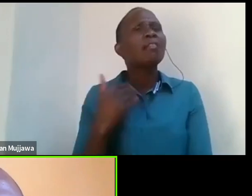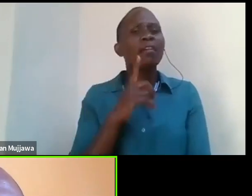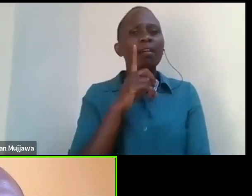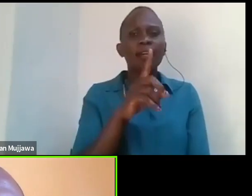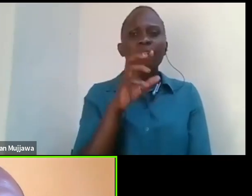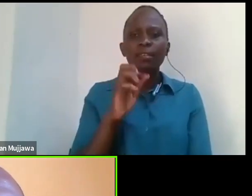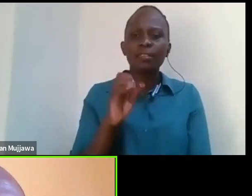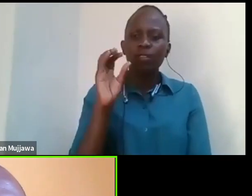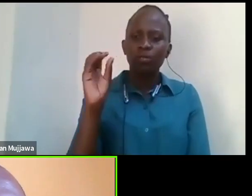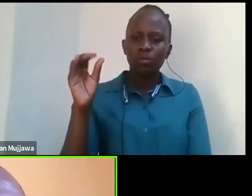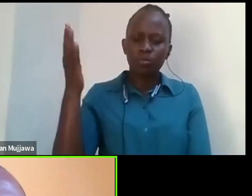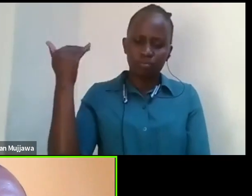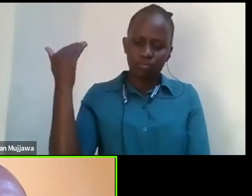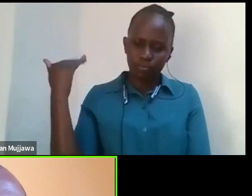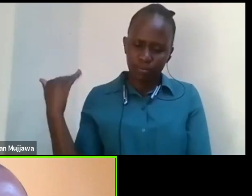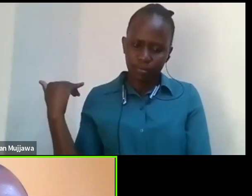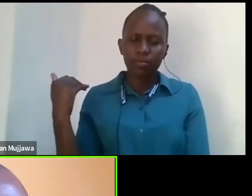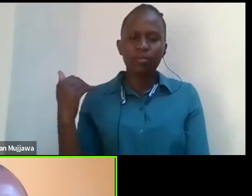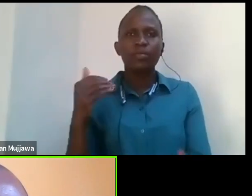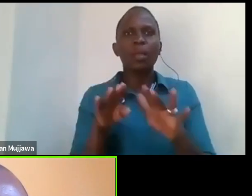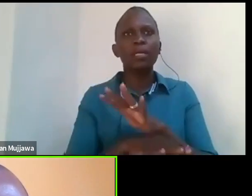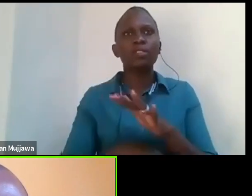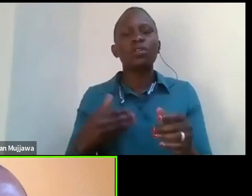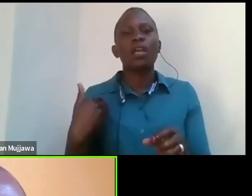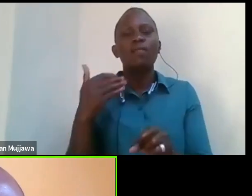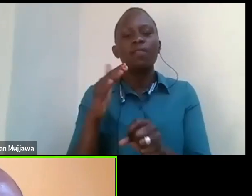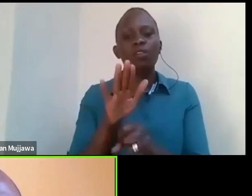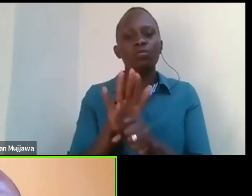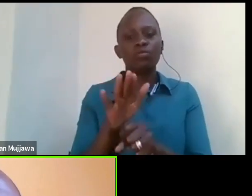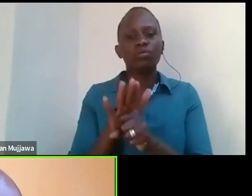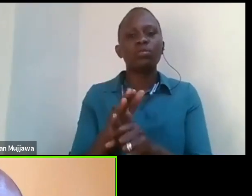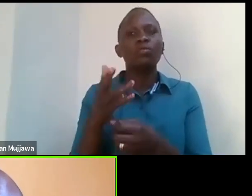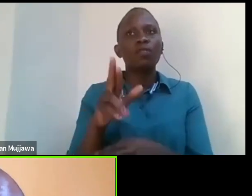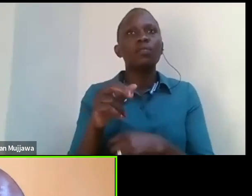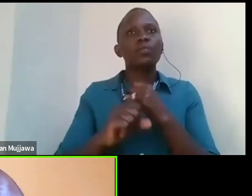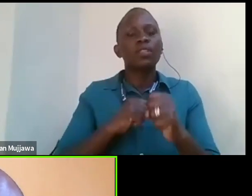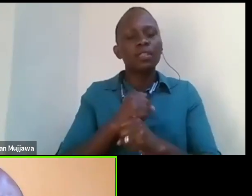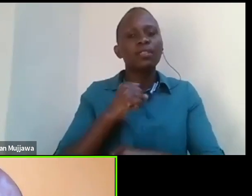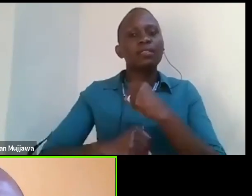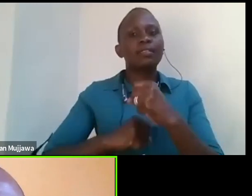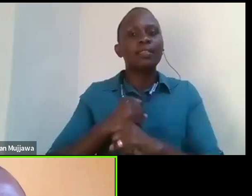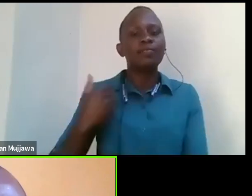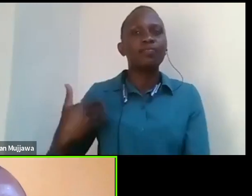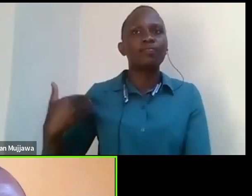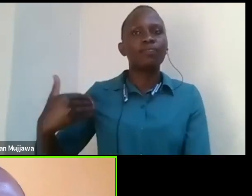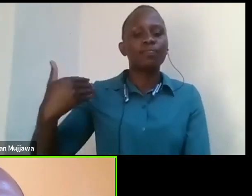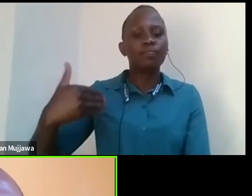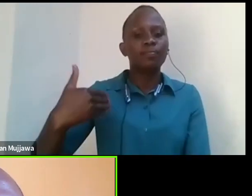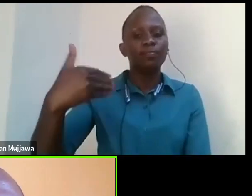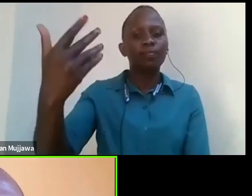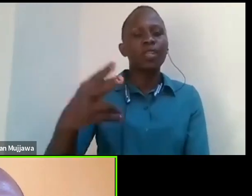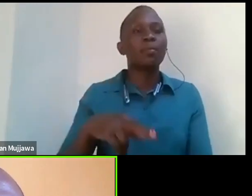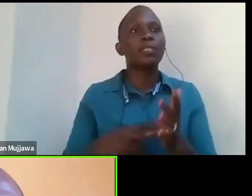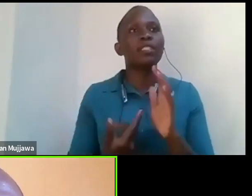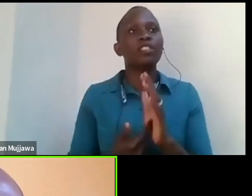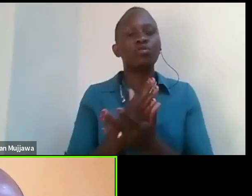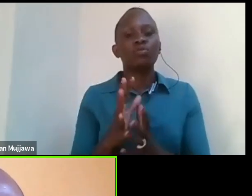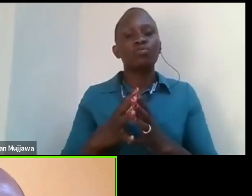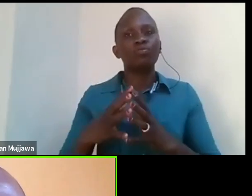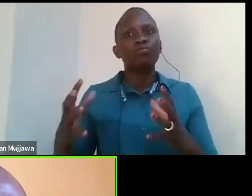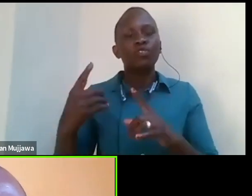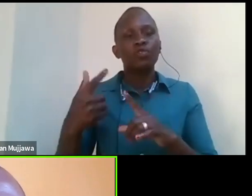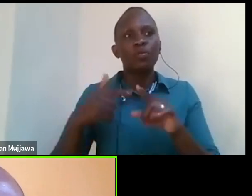So basically there's a lot that has happened over the years, and intellectual property has grown to where it is today. And so